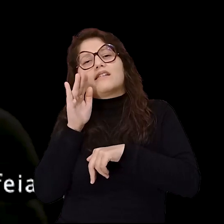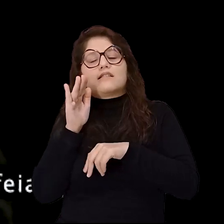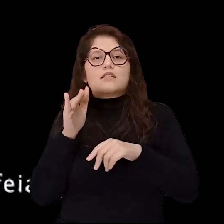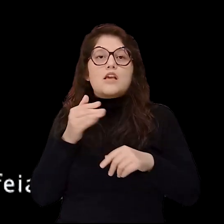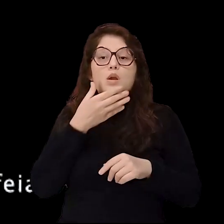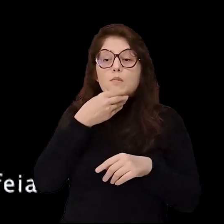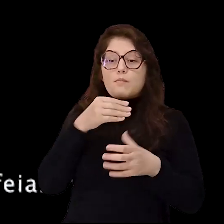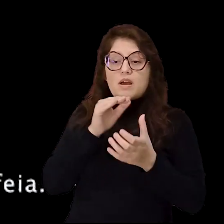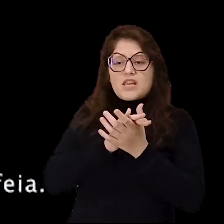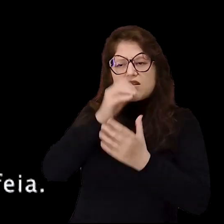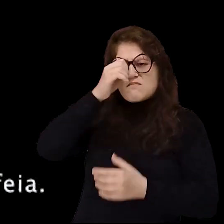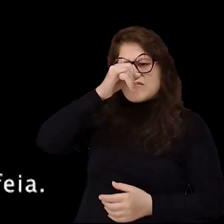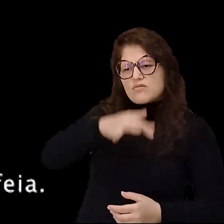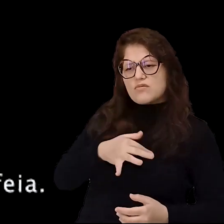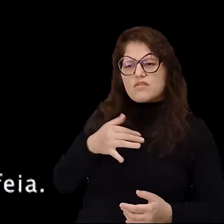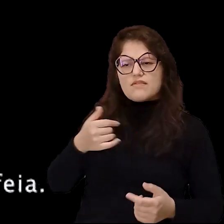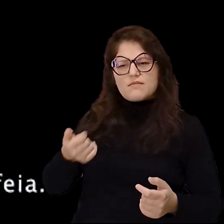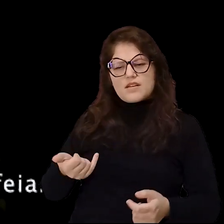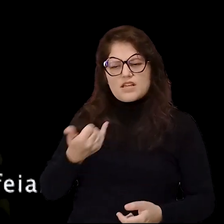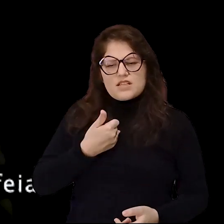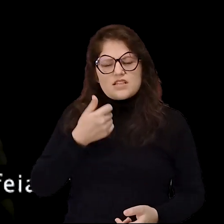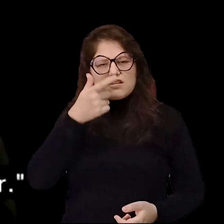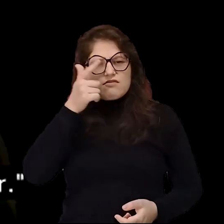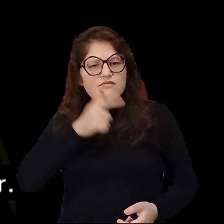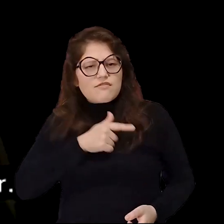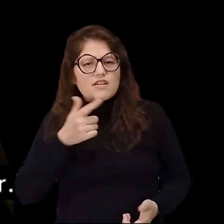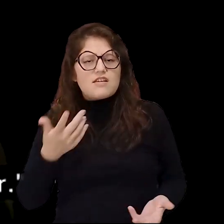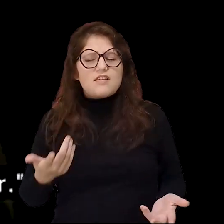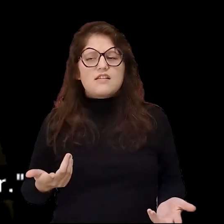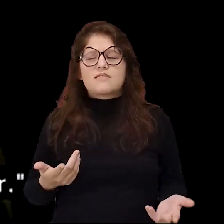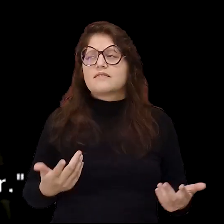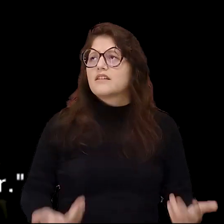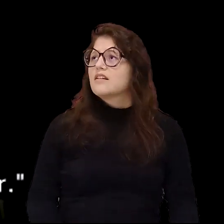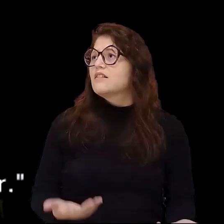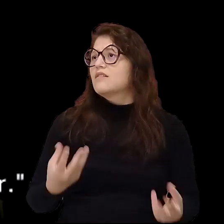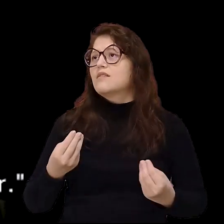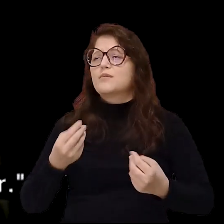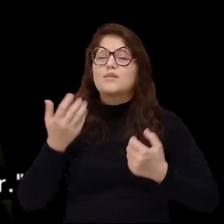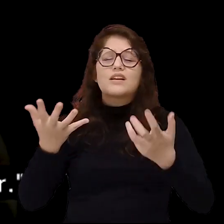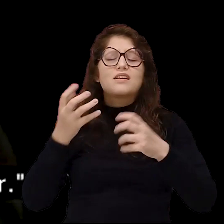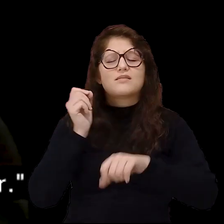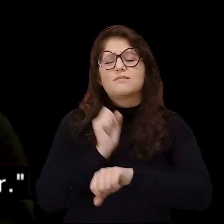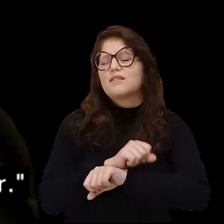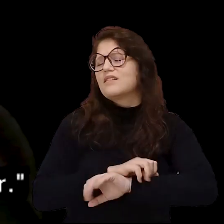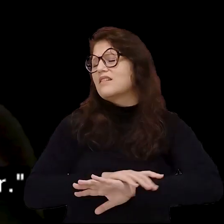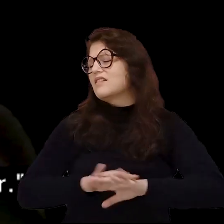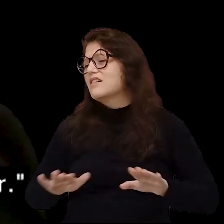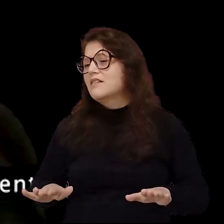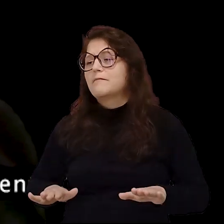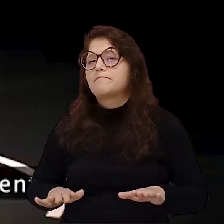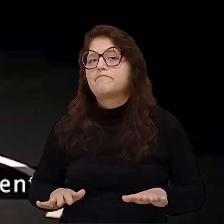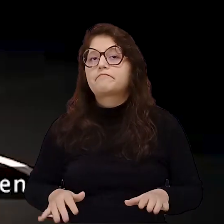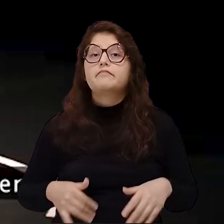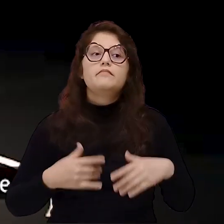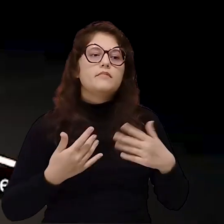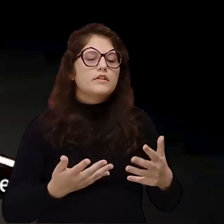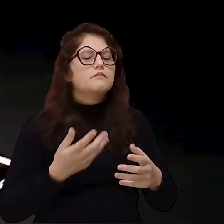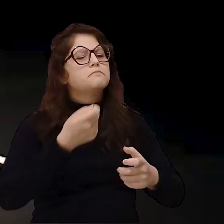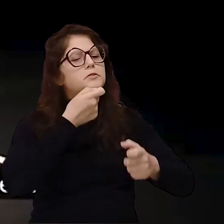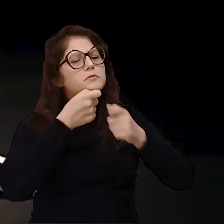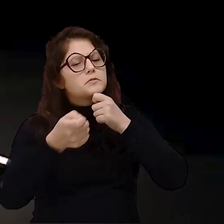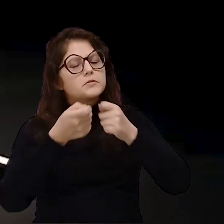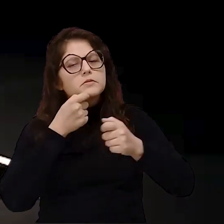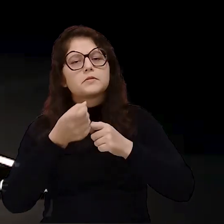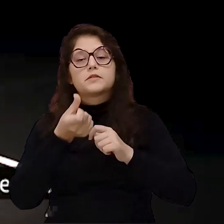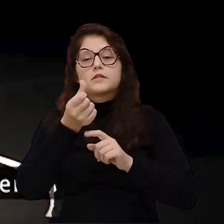husband has been telling me I'm stupid, I'm ugly. I wish I could stop the pain. Well, she was brought into